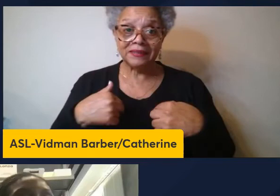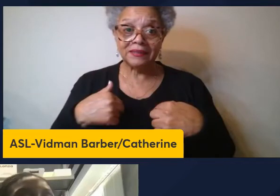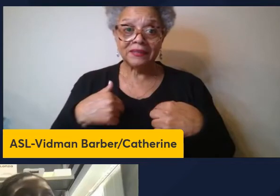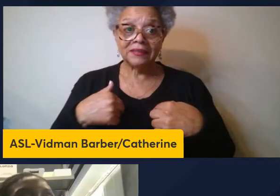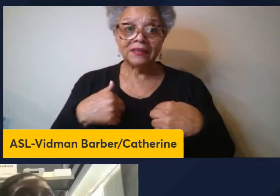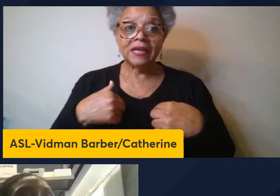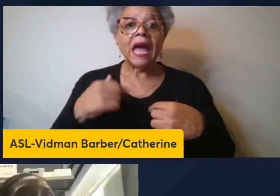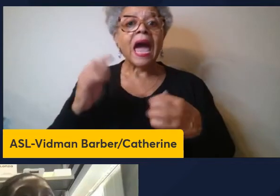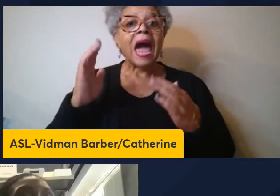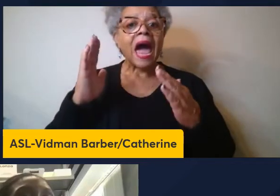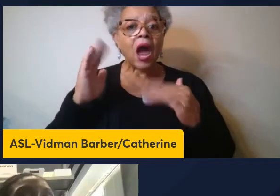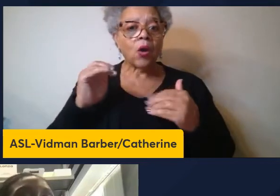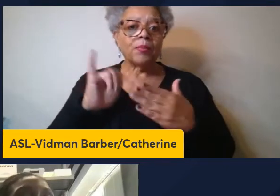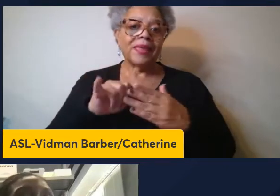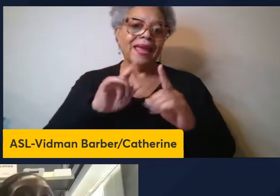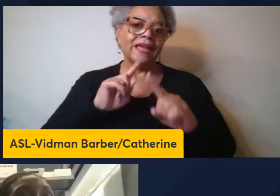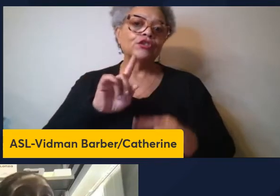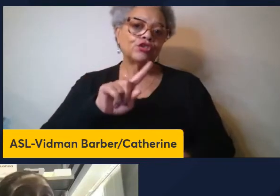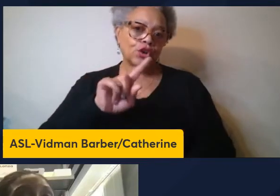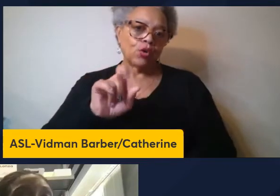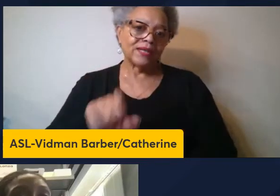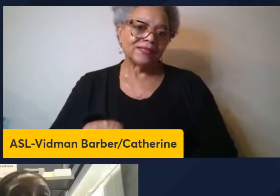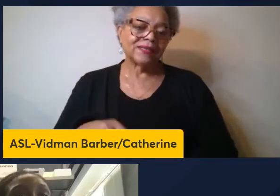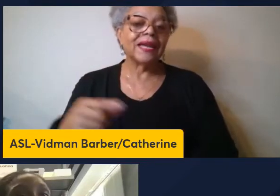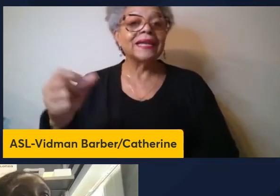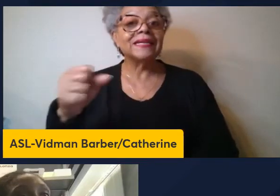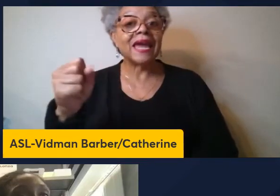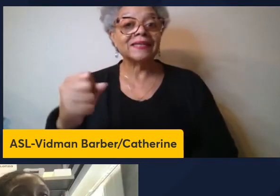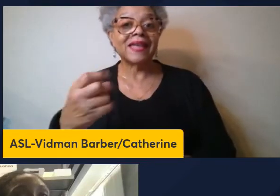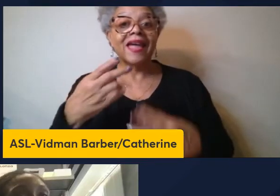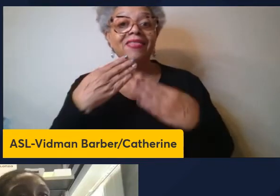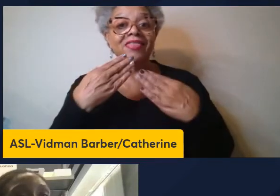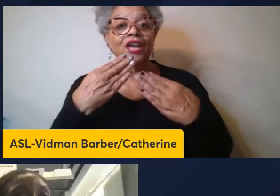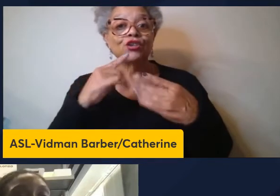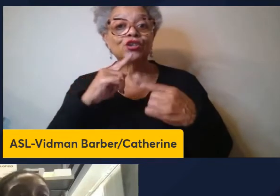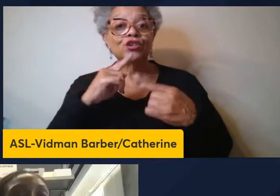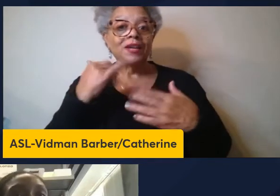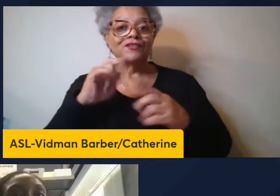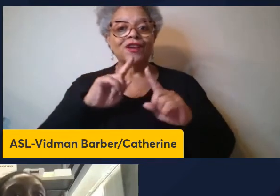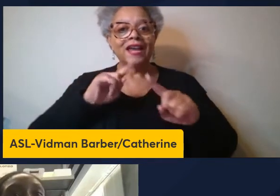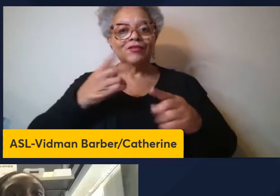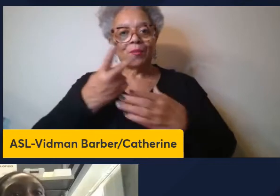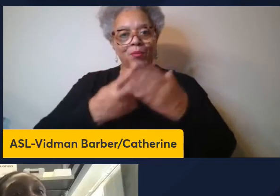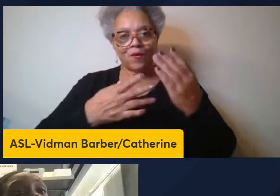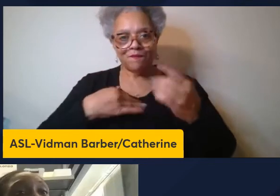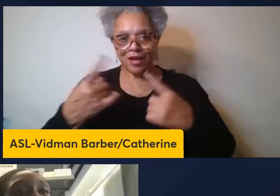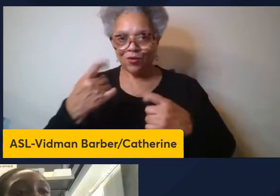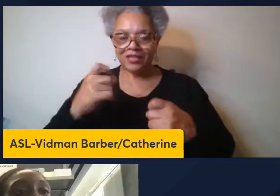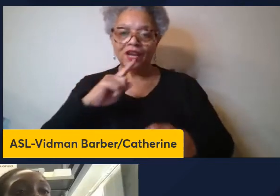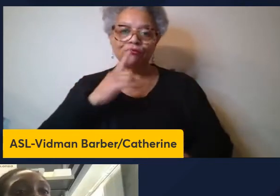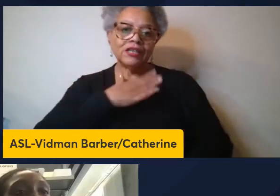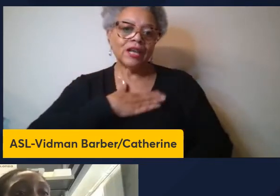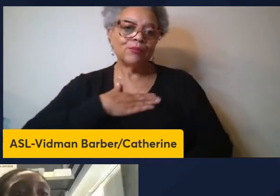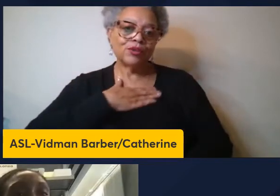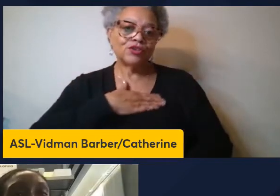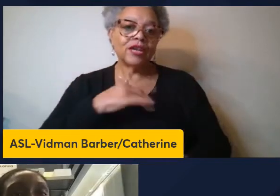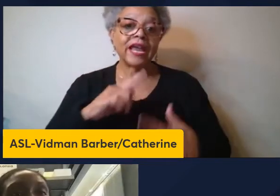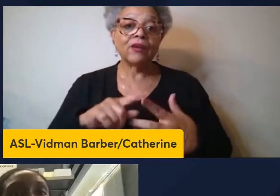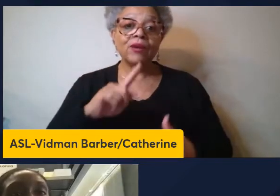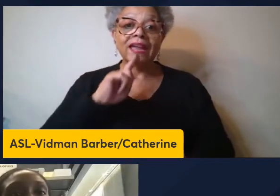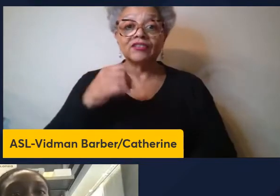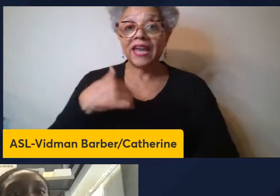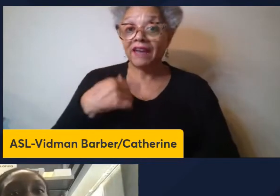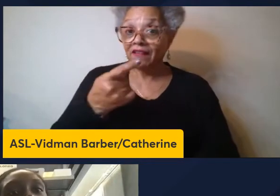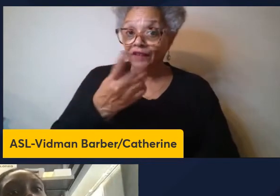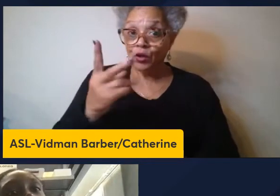So I hope that answers the question. Yes, thank you so much for answering both my questions. I really appreciate it. And then we actually have a couple